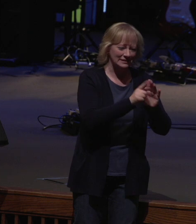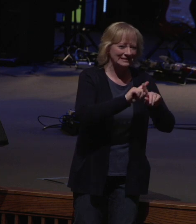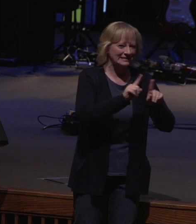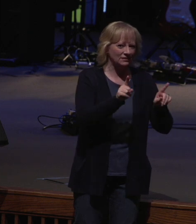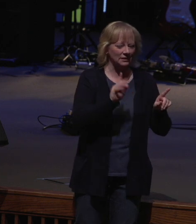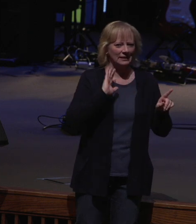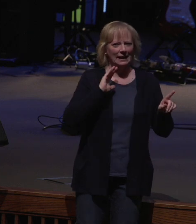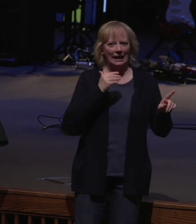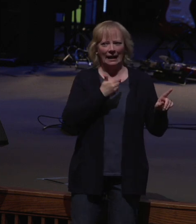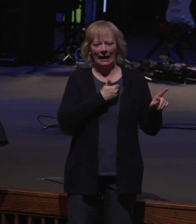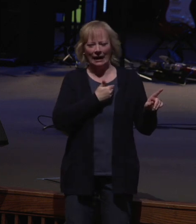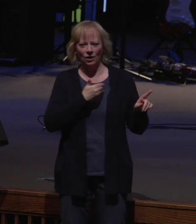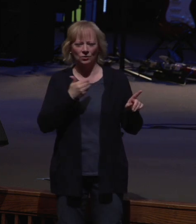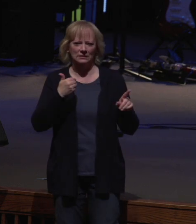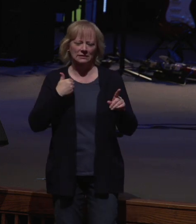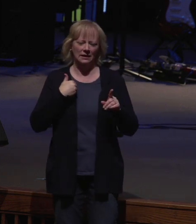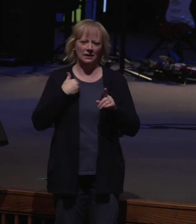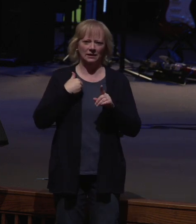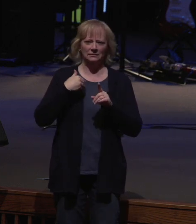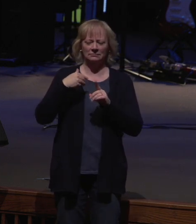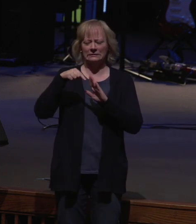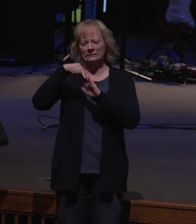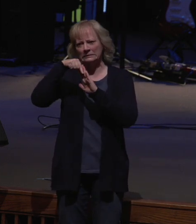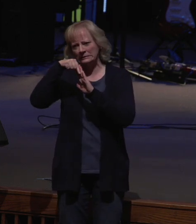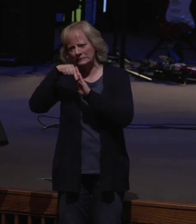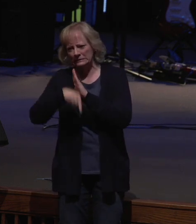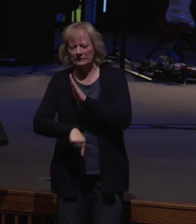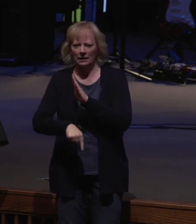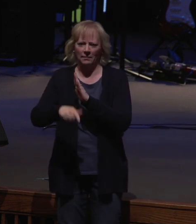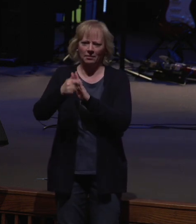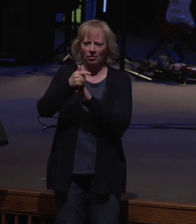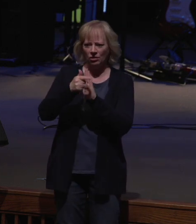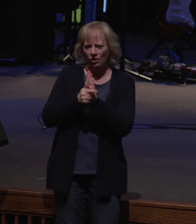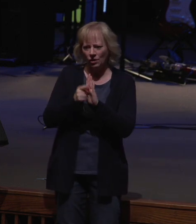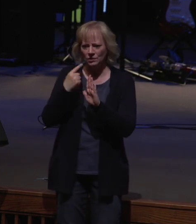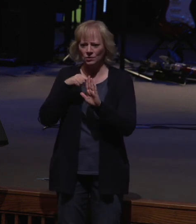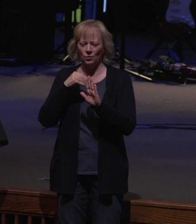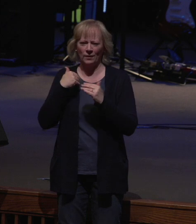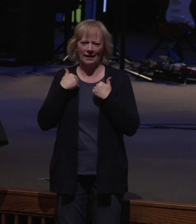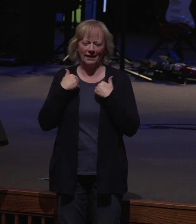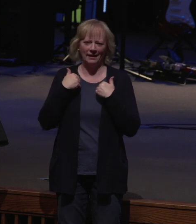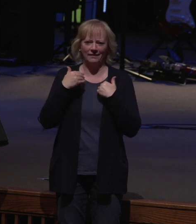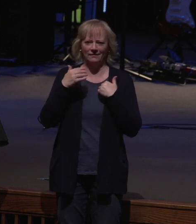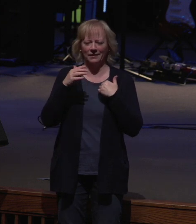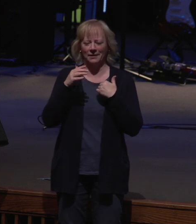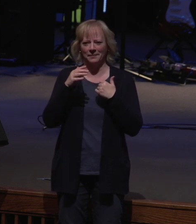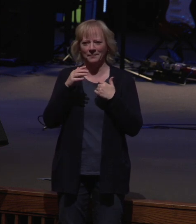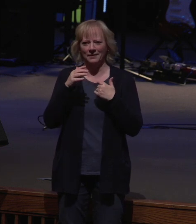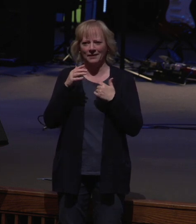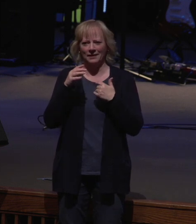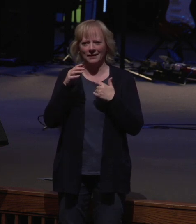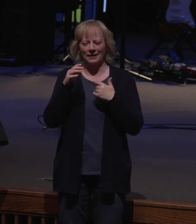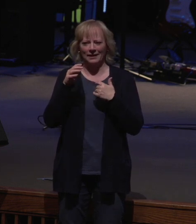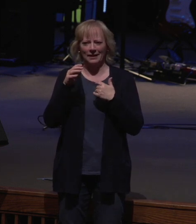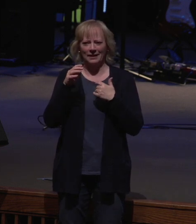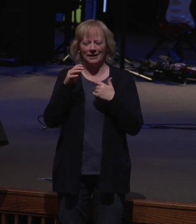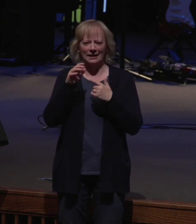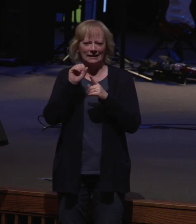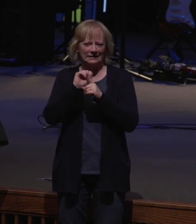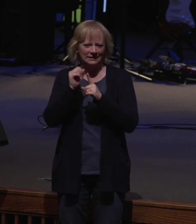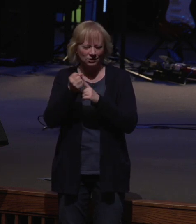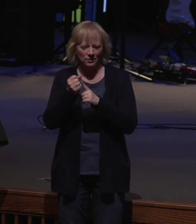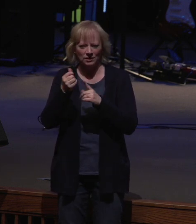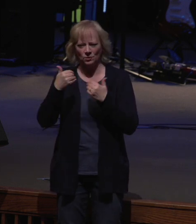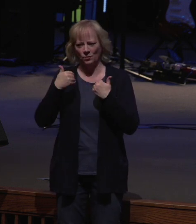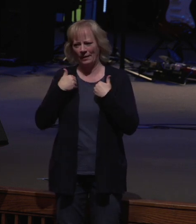is like an exhaustive law code. We actually have the case, and maybe you've been on the wrong side of this, and it's awful, where there is a